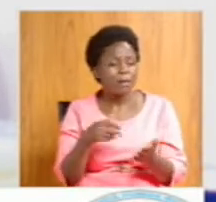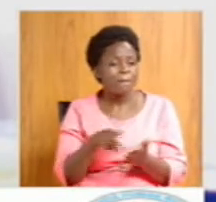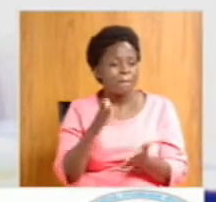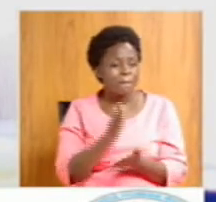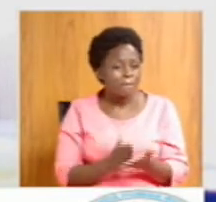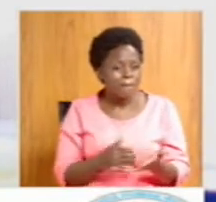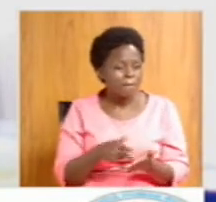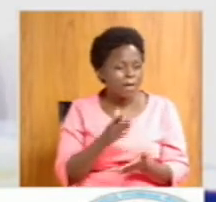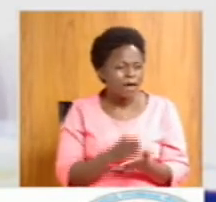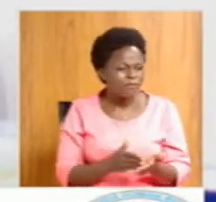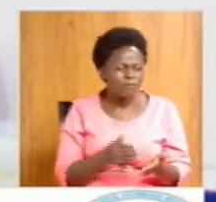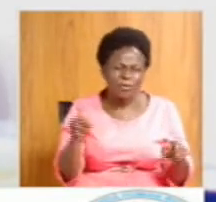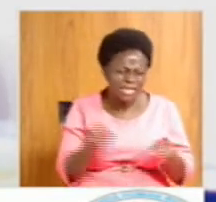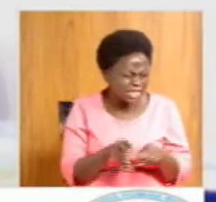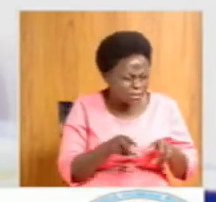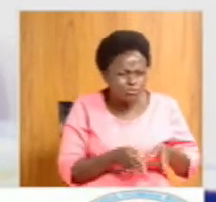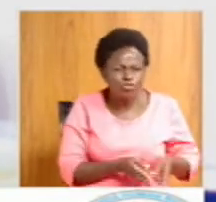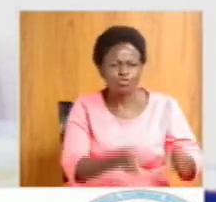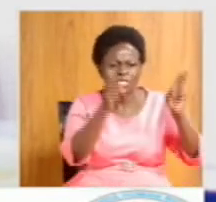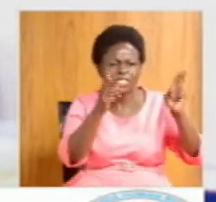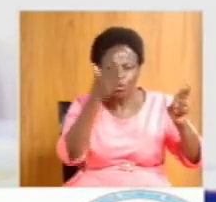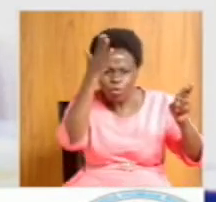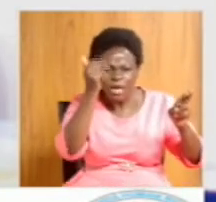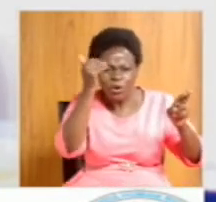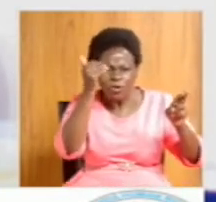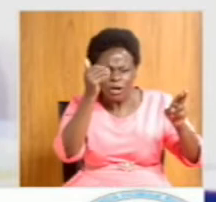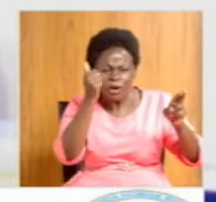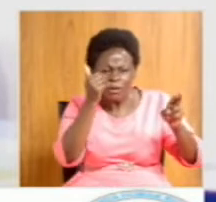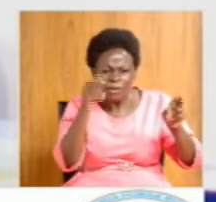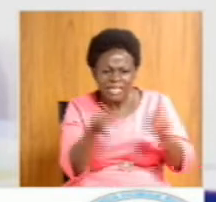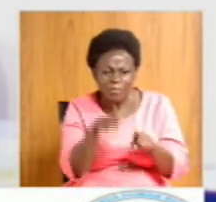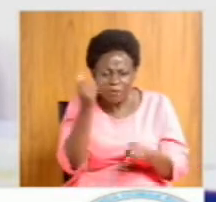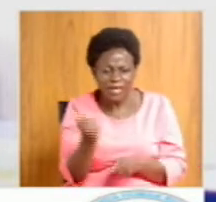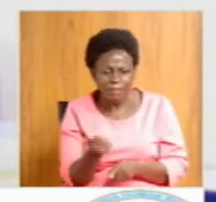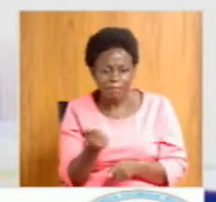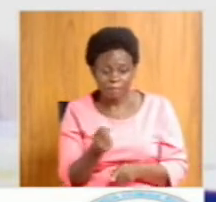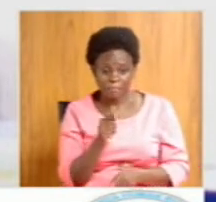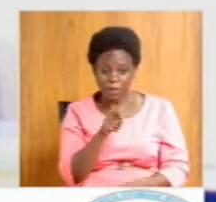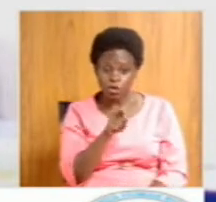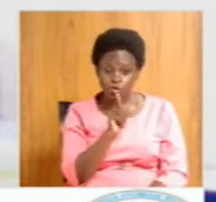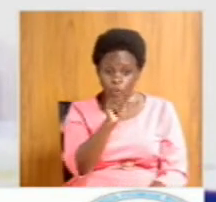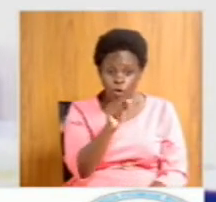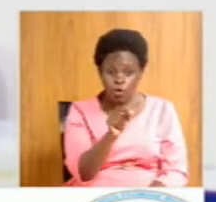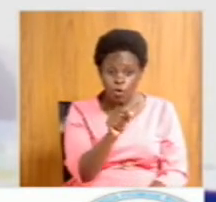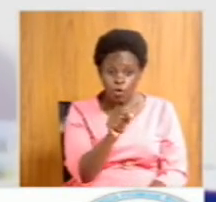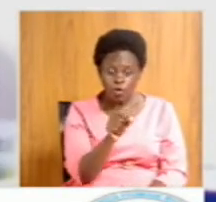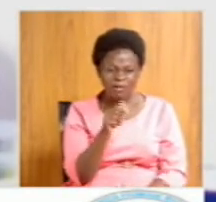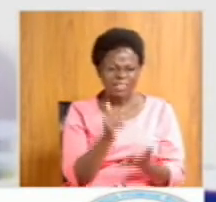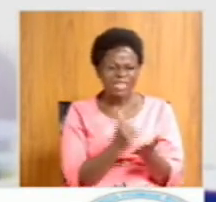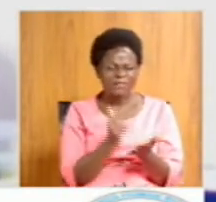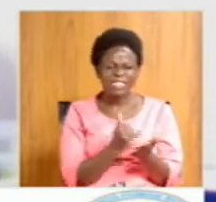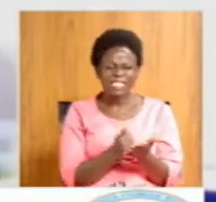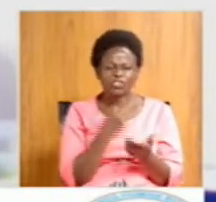we're on the same street for heaven's sake why should it be like that you go on these investors